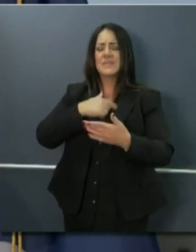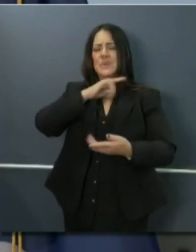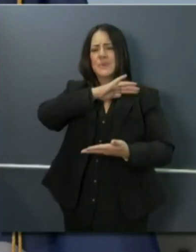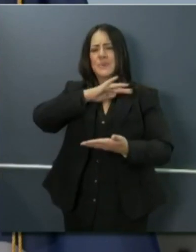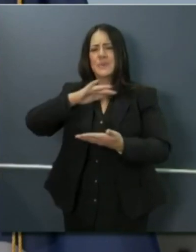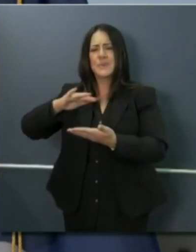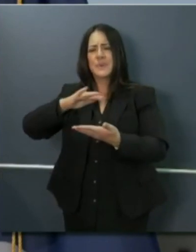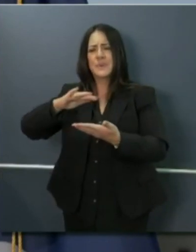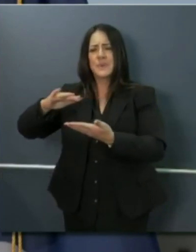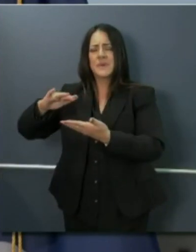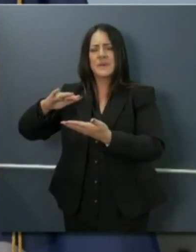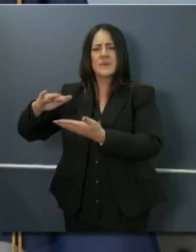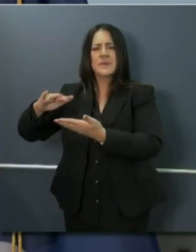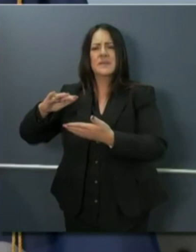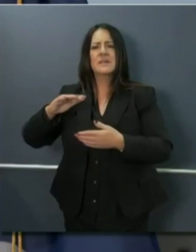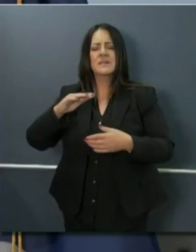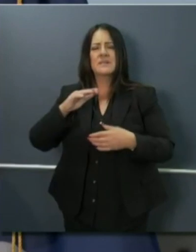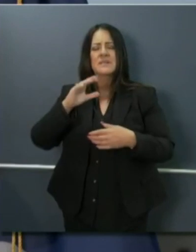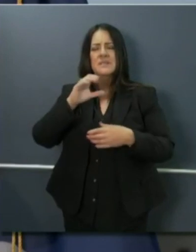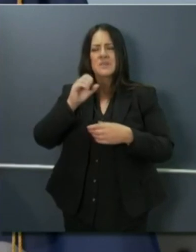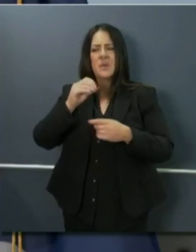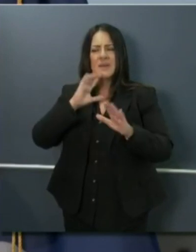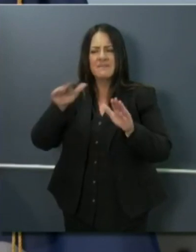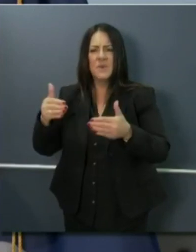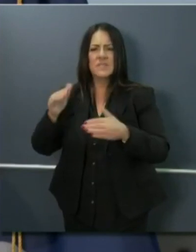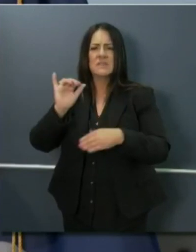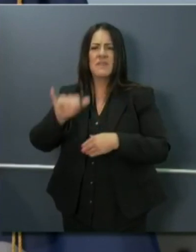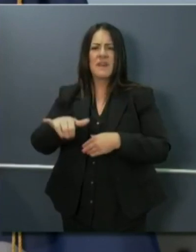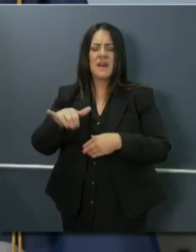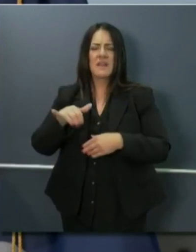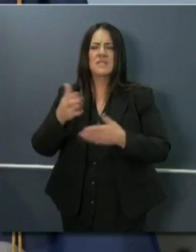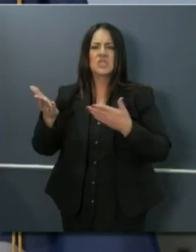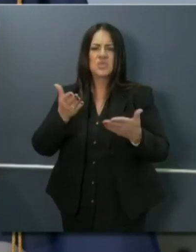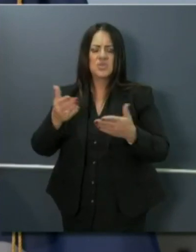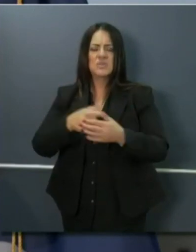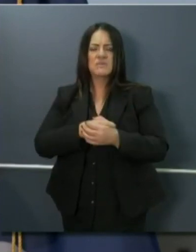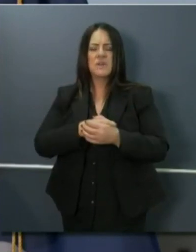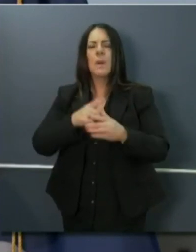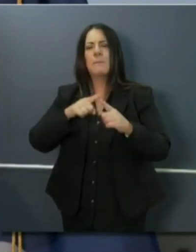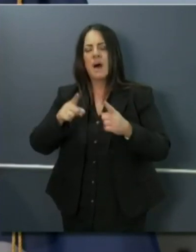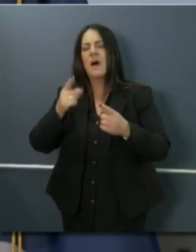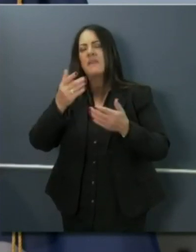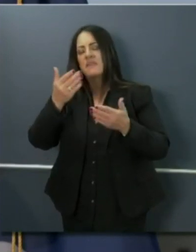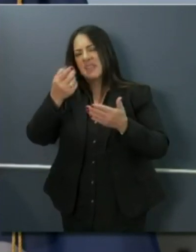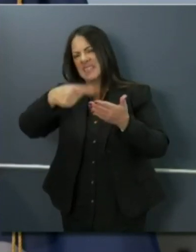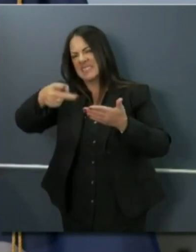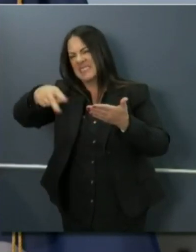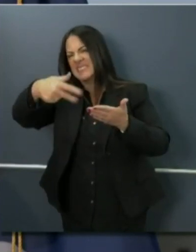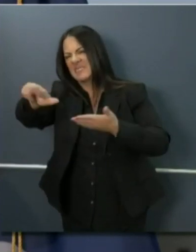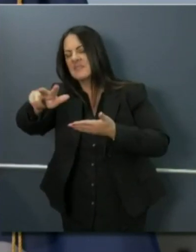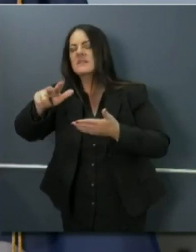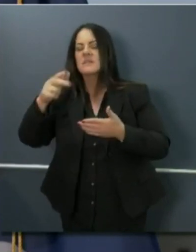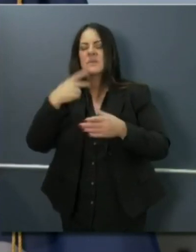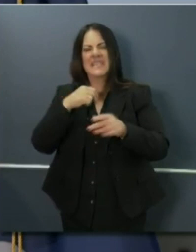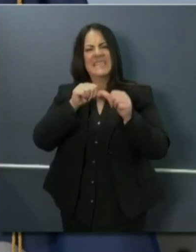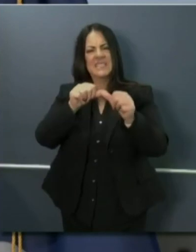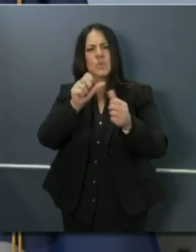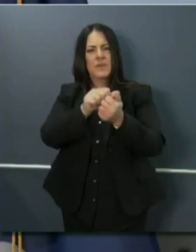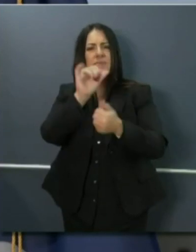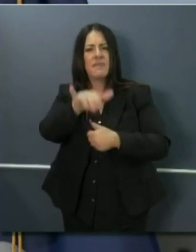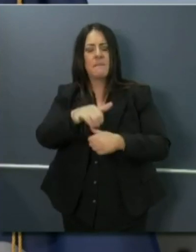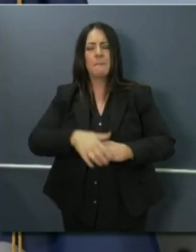looking, or at least instructing over the next couple of weeks. Adam Beam, Associated Press.